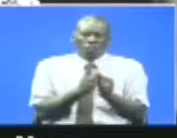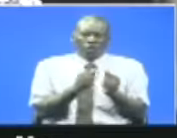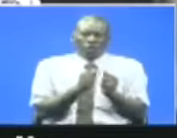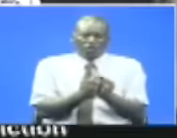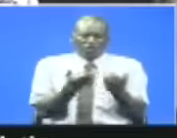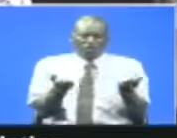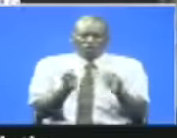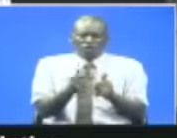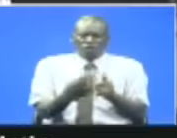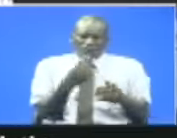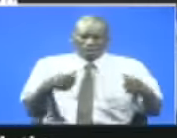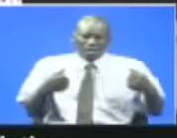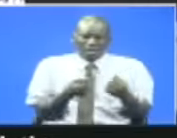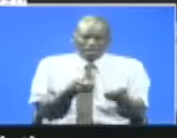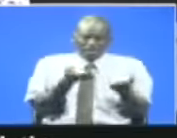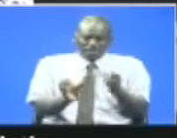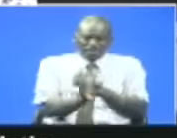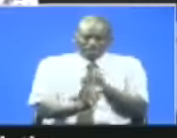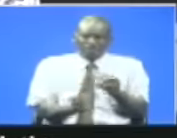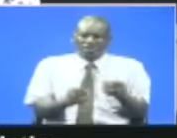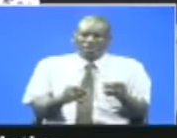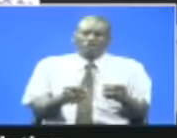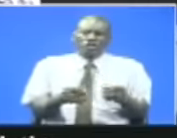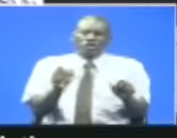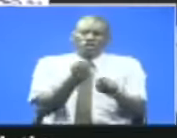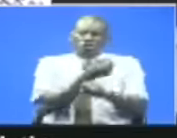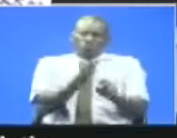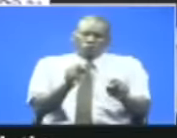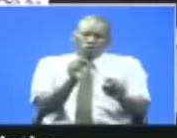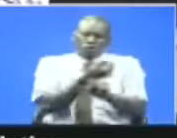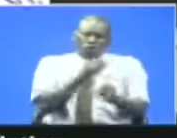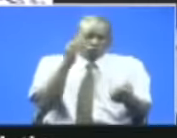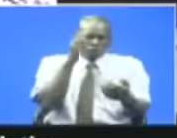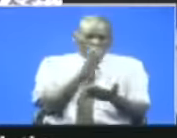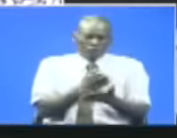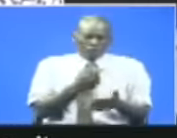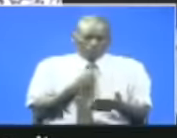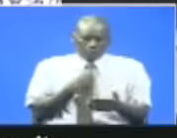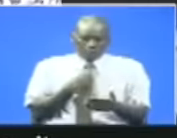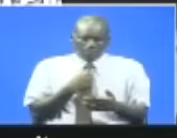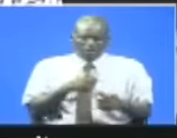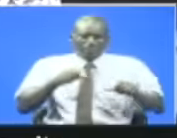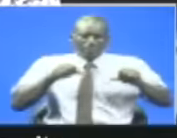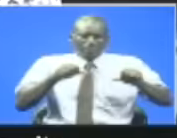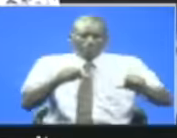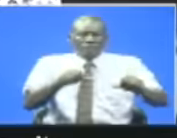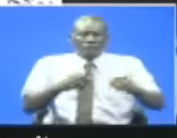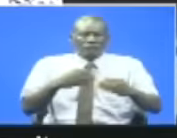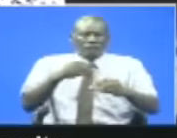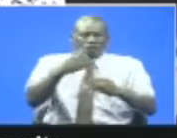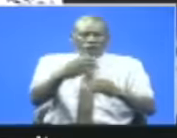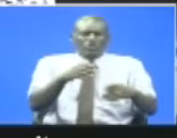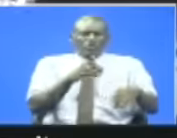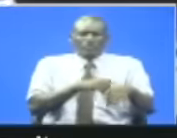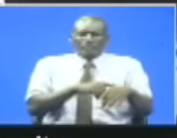things we are seeing going on in this country. And things we say against you cannot guarantee me stability when you are running